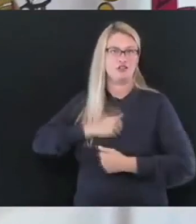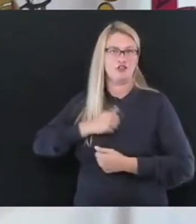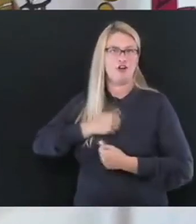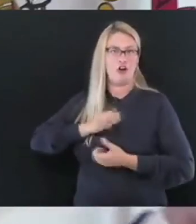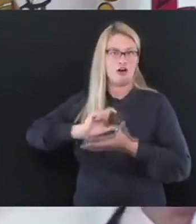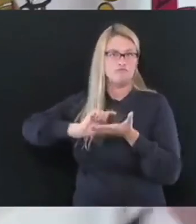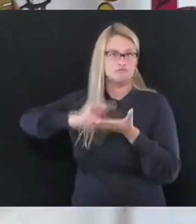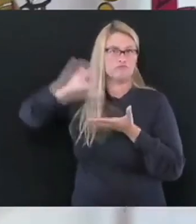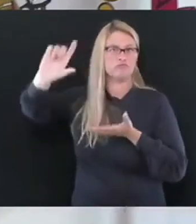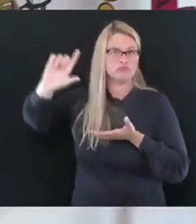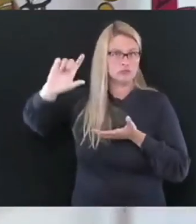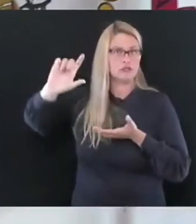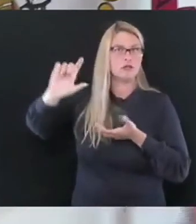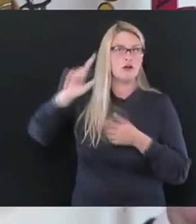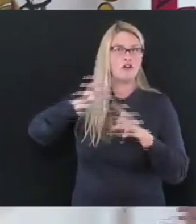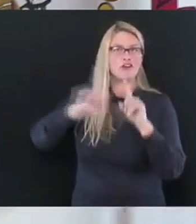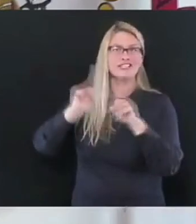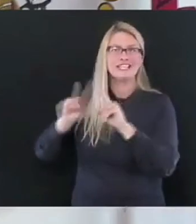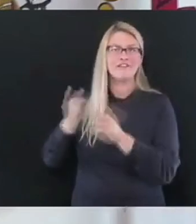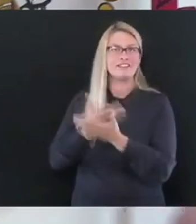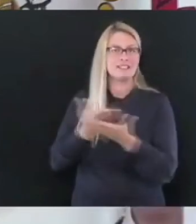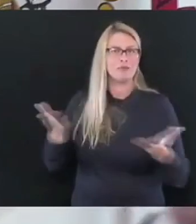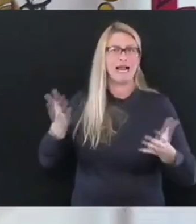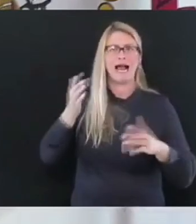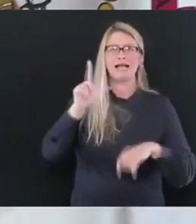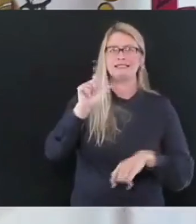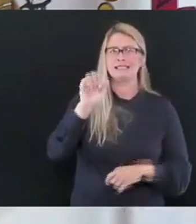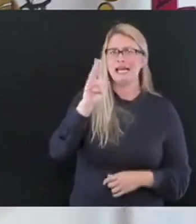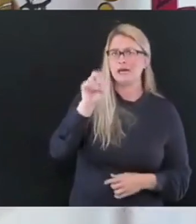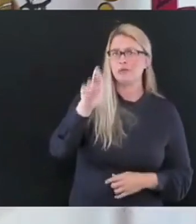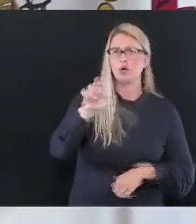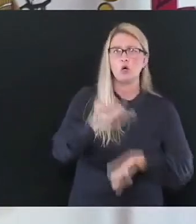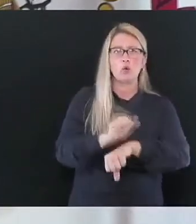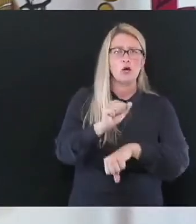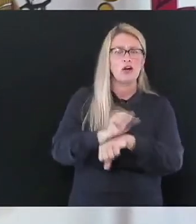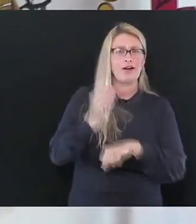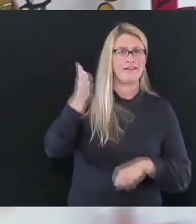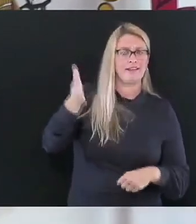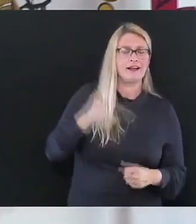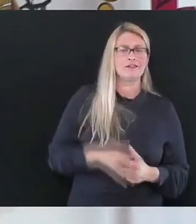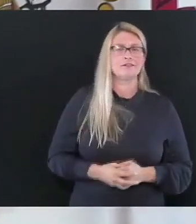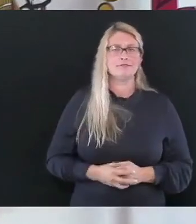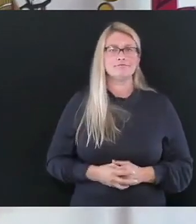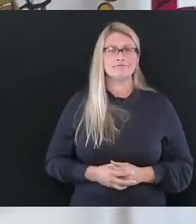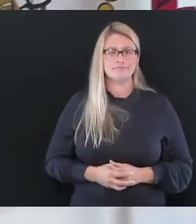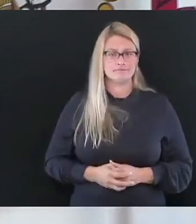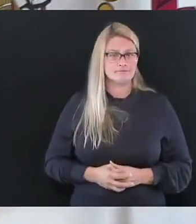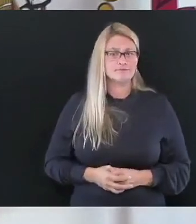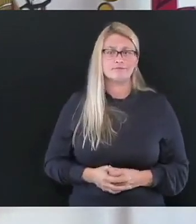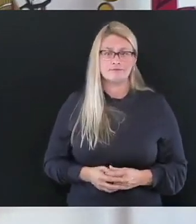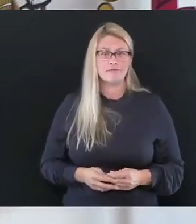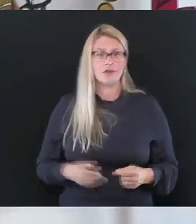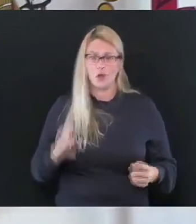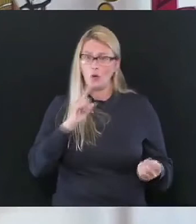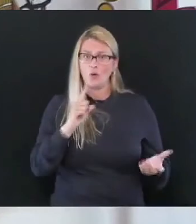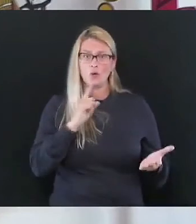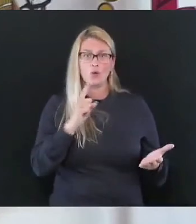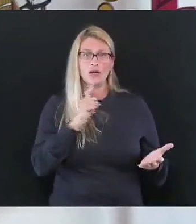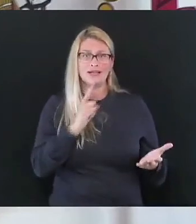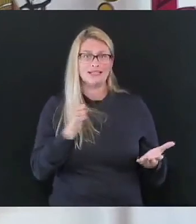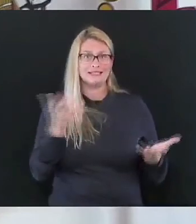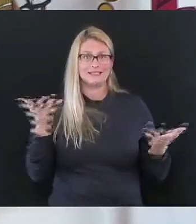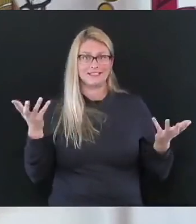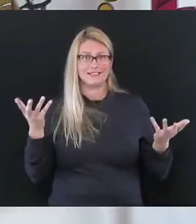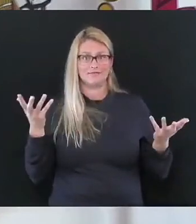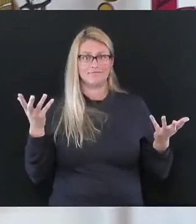Guard for all the different supplies and the labor and everything that we were paying there. So really at the end of the day, what do you come to?